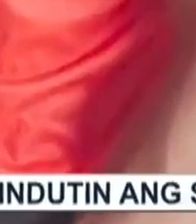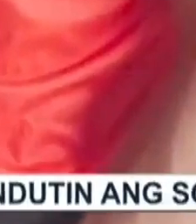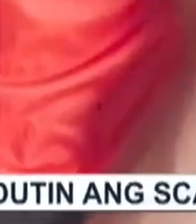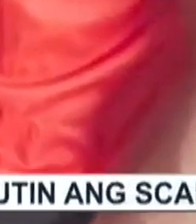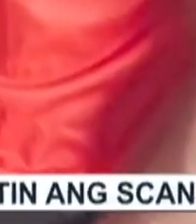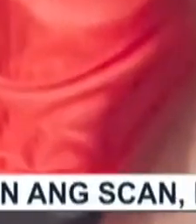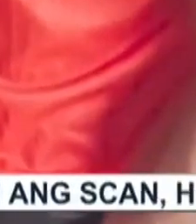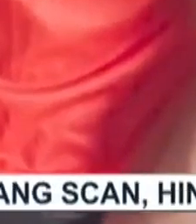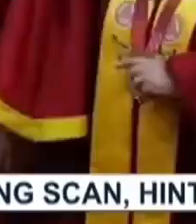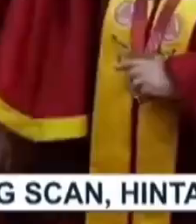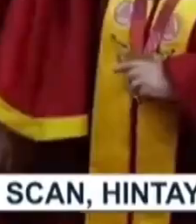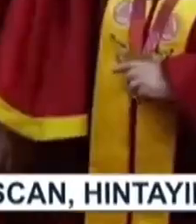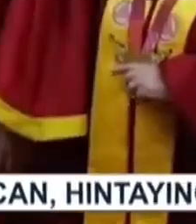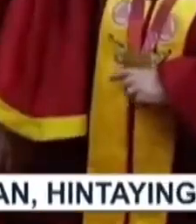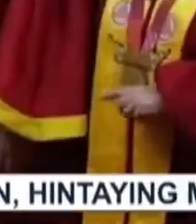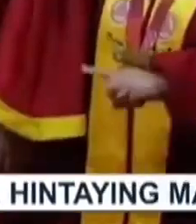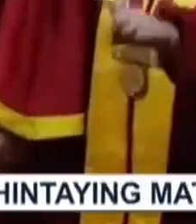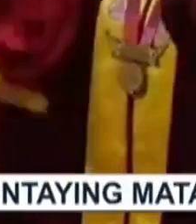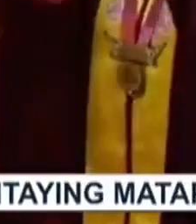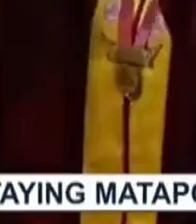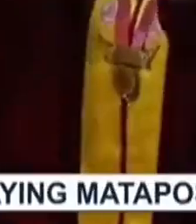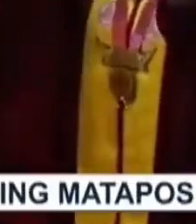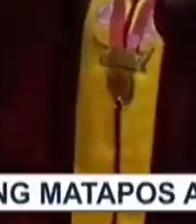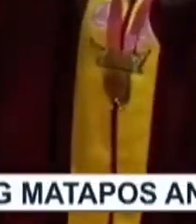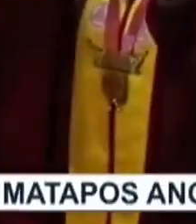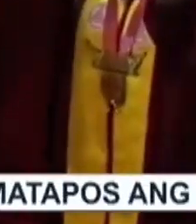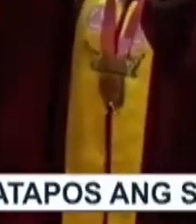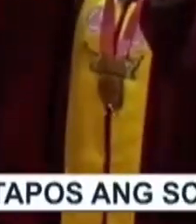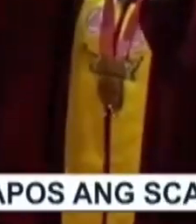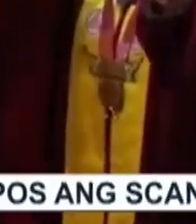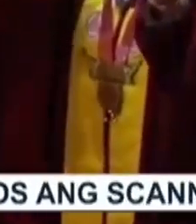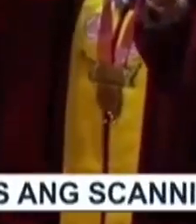City, Lanao del Norte, para sa Morning Show ng Bayan, Rise and Shine, Pilipinas.